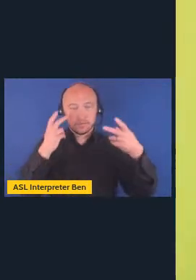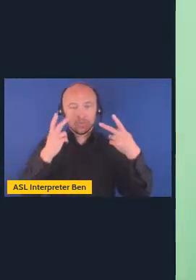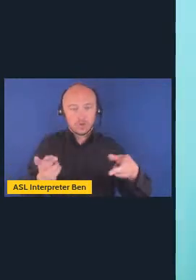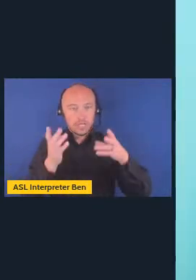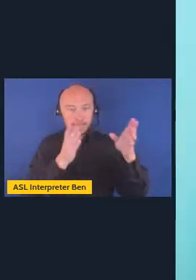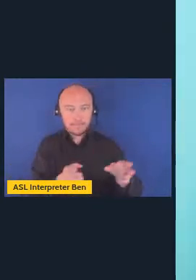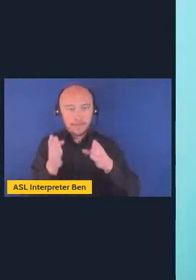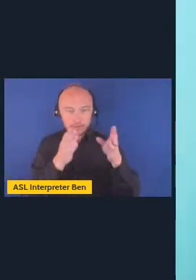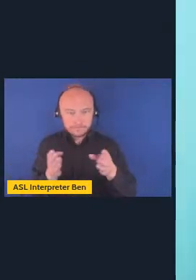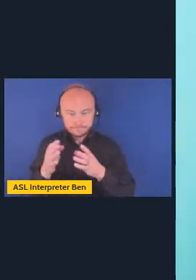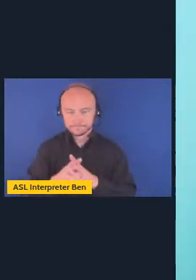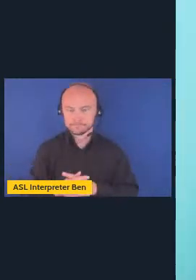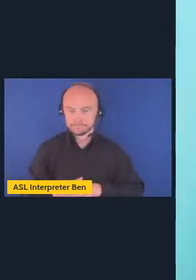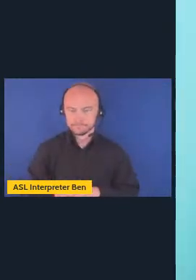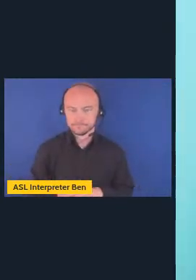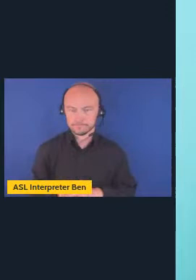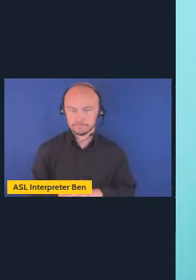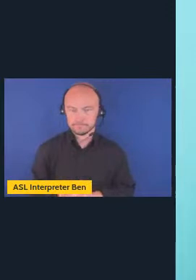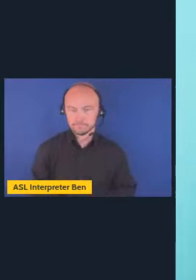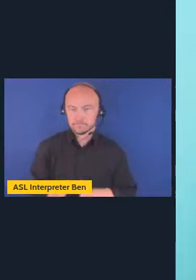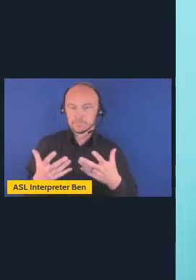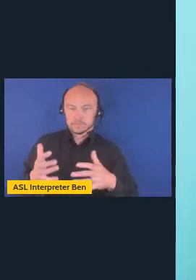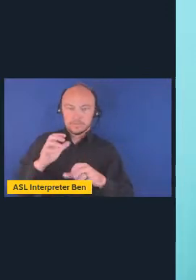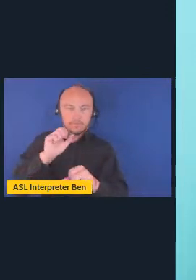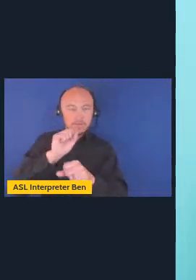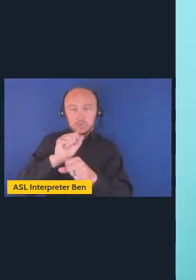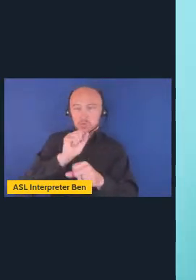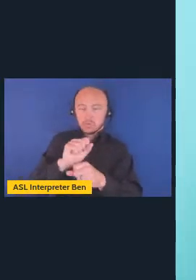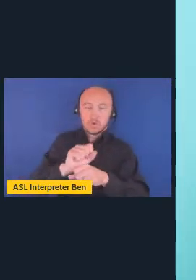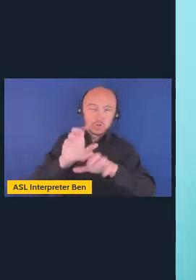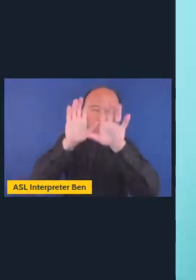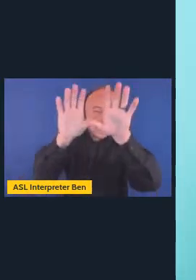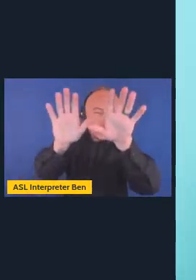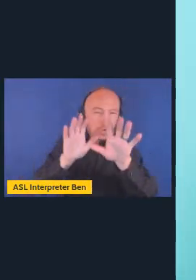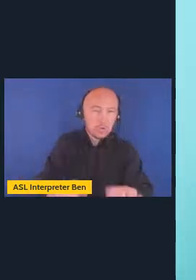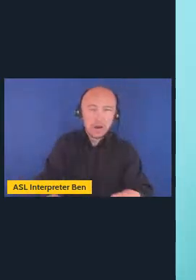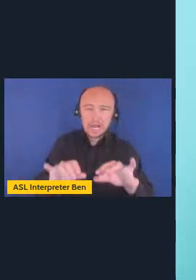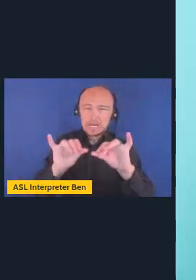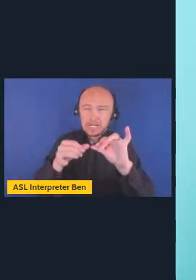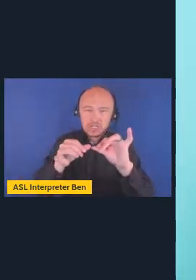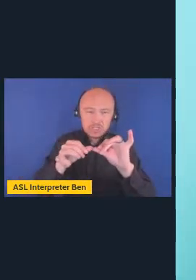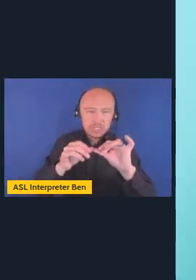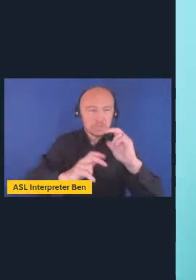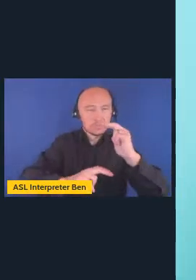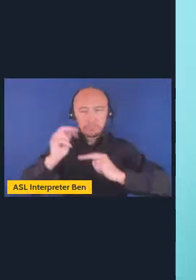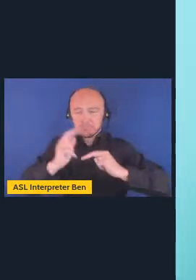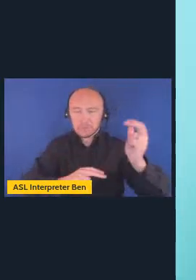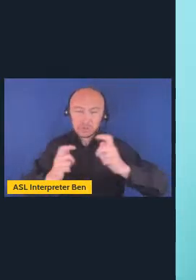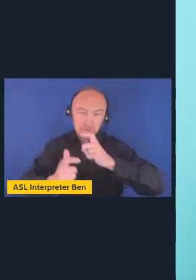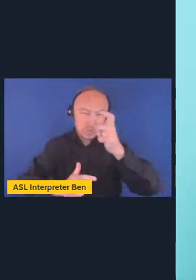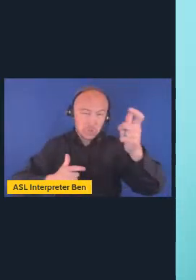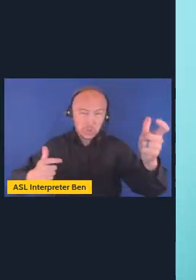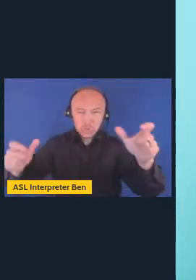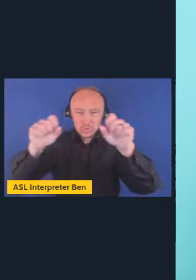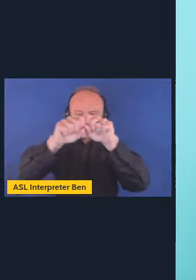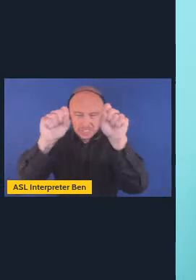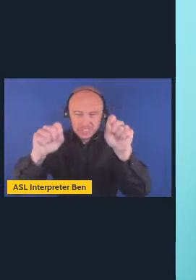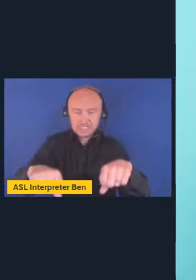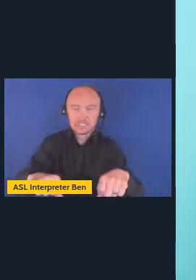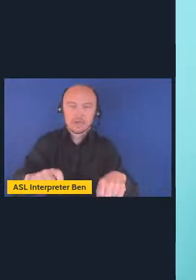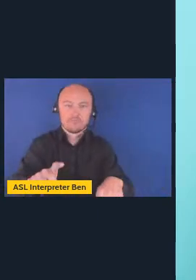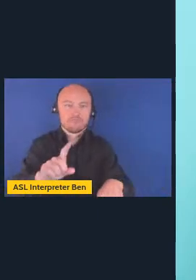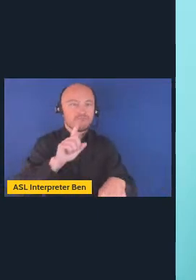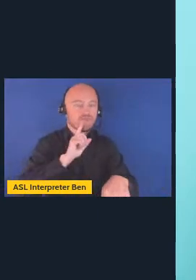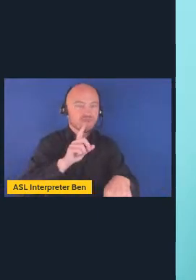patterns. I've worked with some excellent engineers in my time building complex systems that solve real